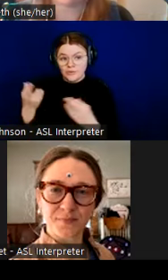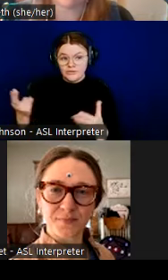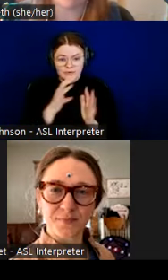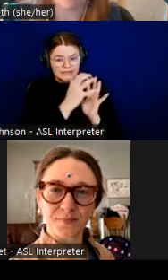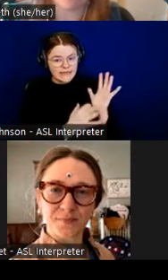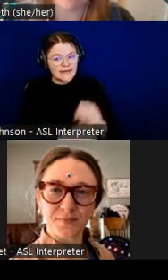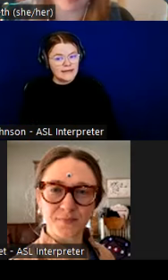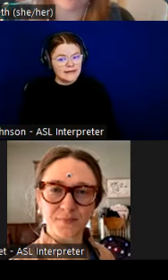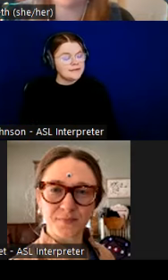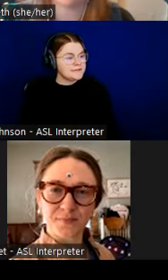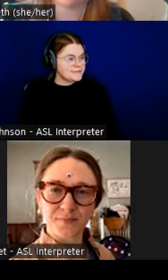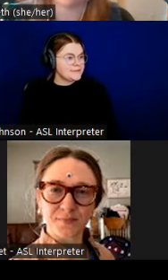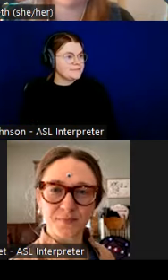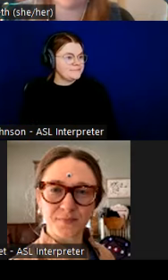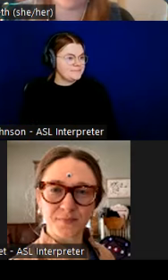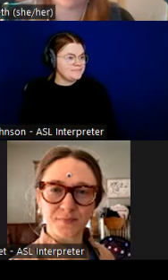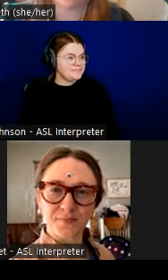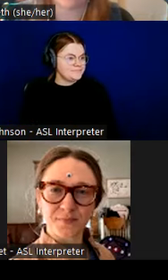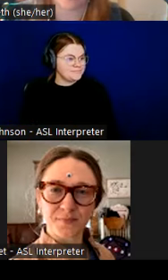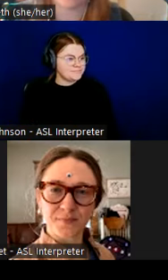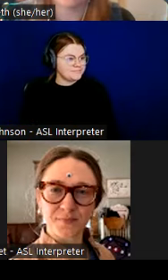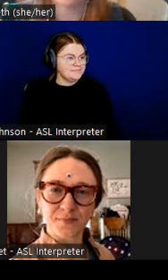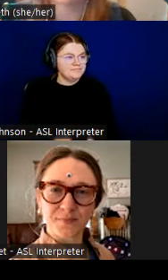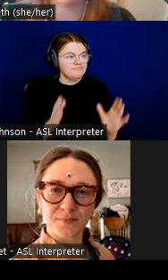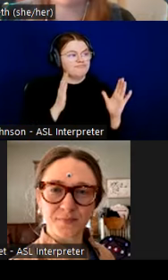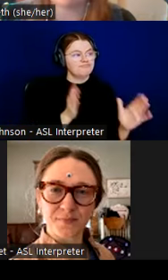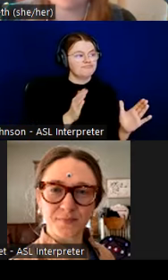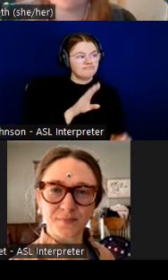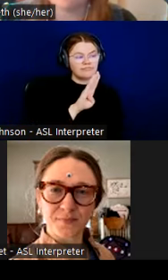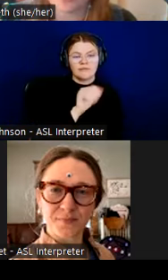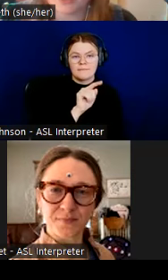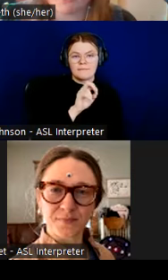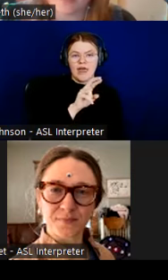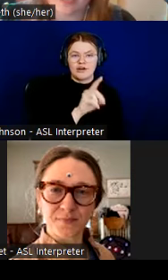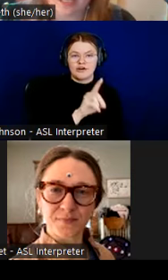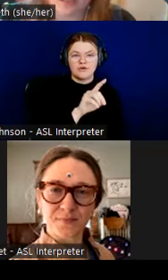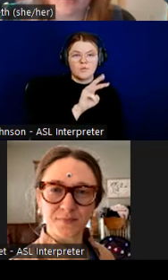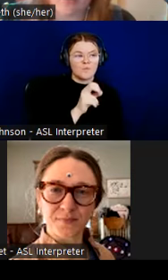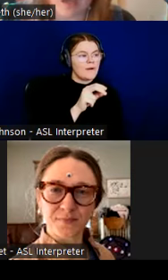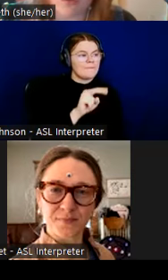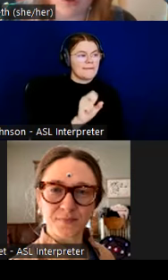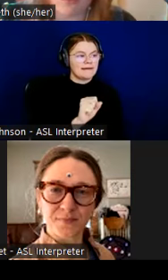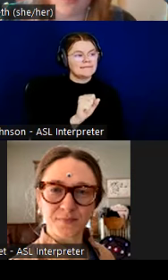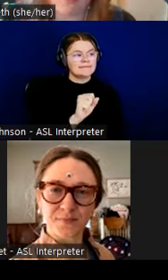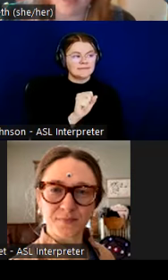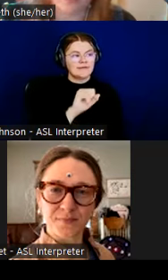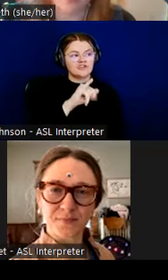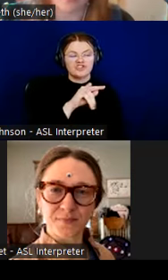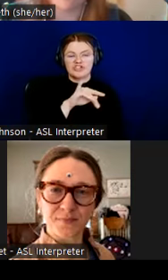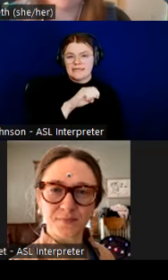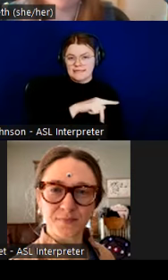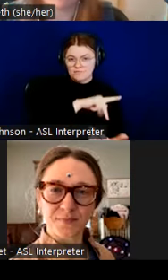Again, the Battered Women's Justice Project is one that you should look at. But if you are working with any survivor who